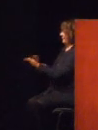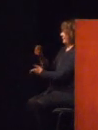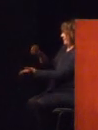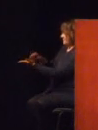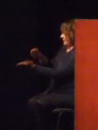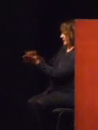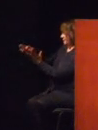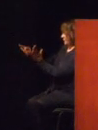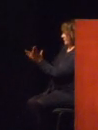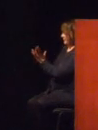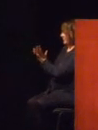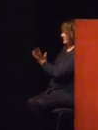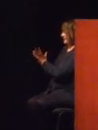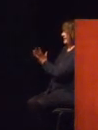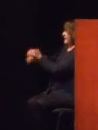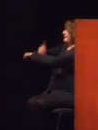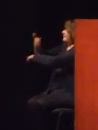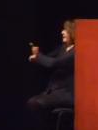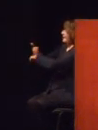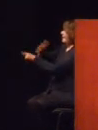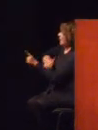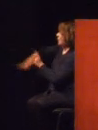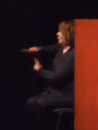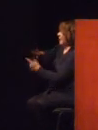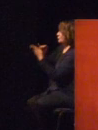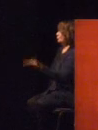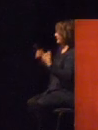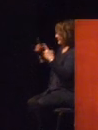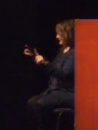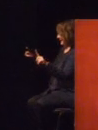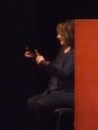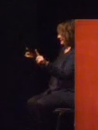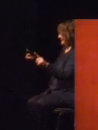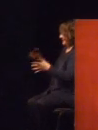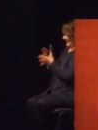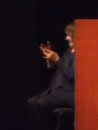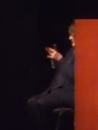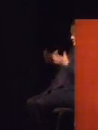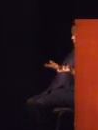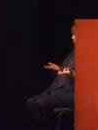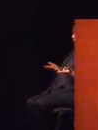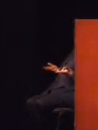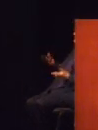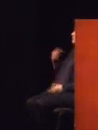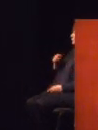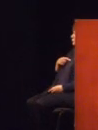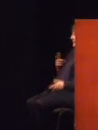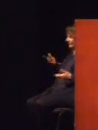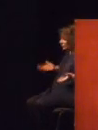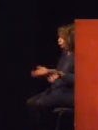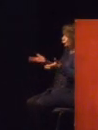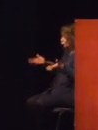funding formula was around student success. And the message around we really are going to drive performance